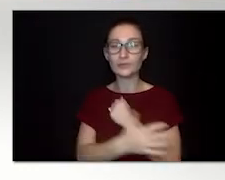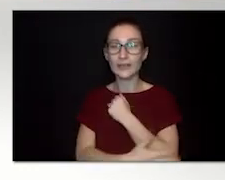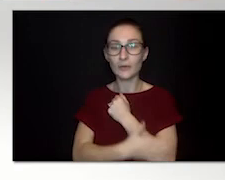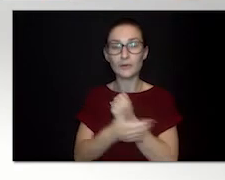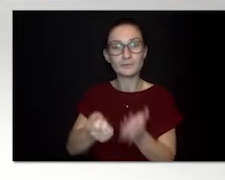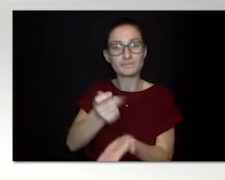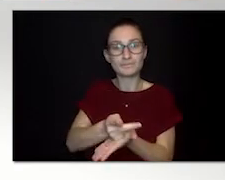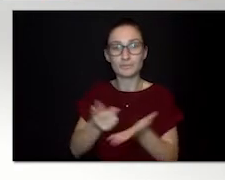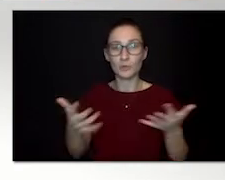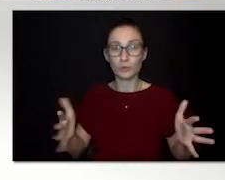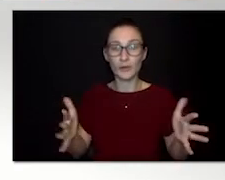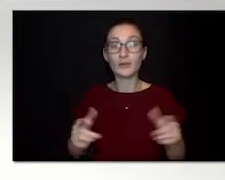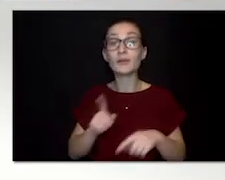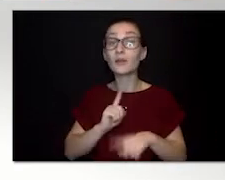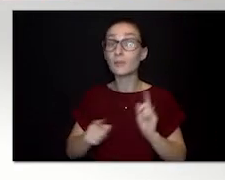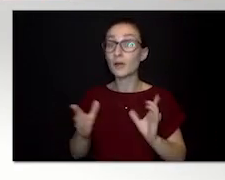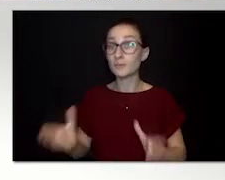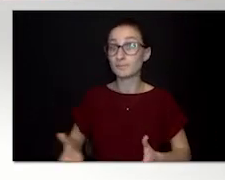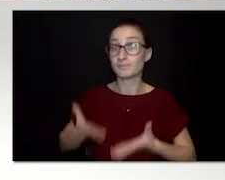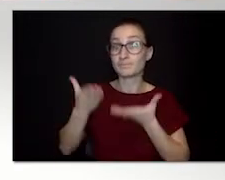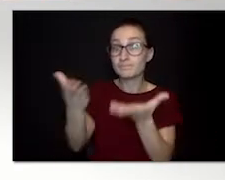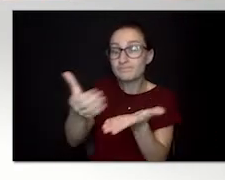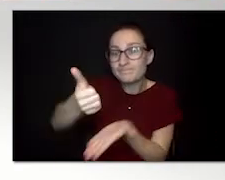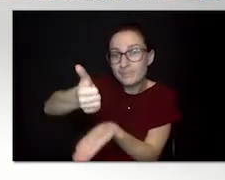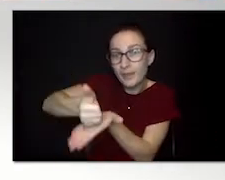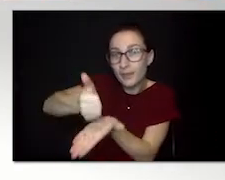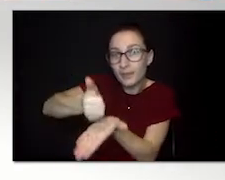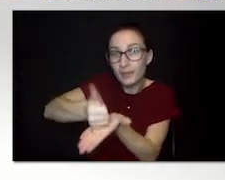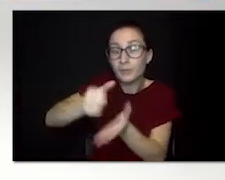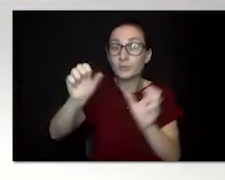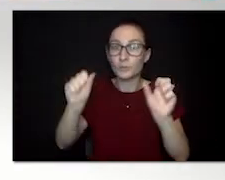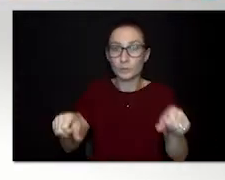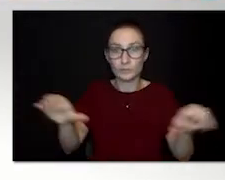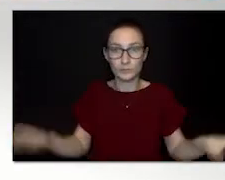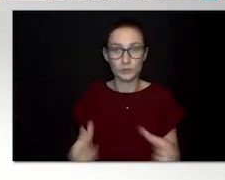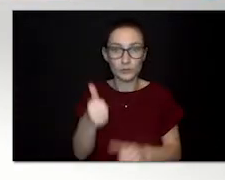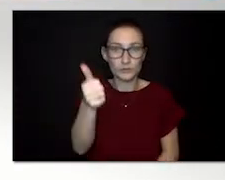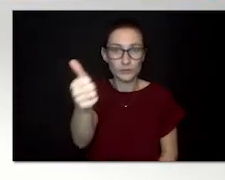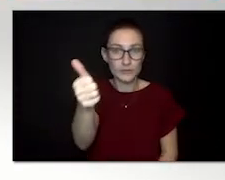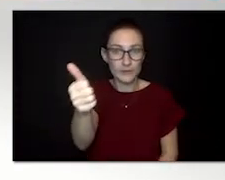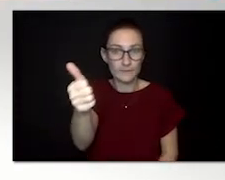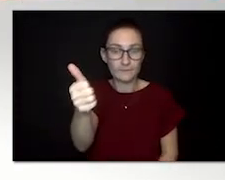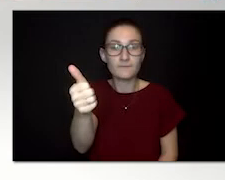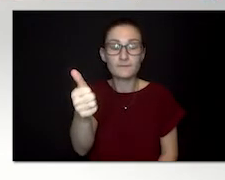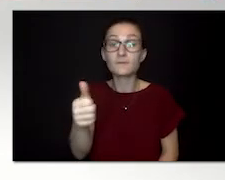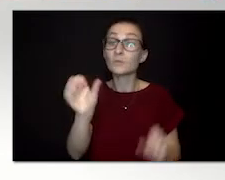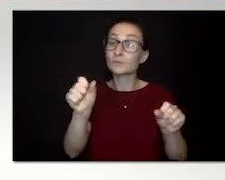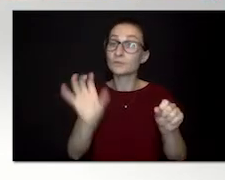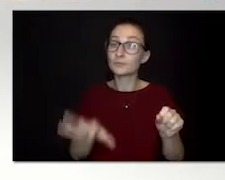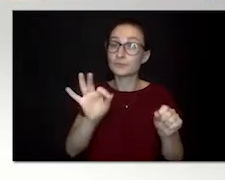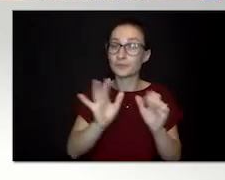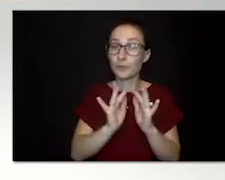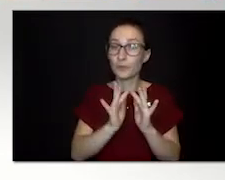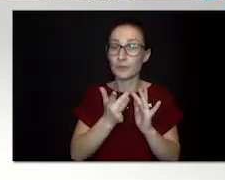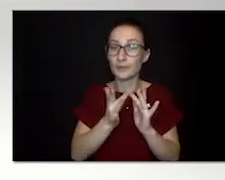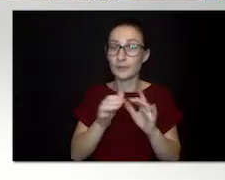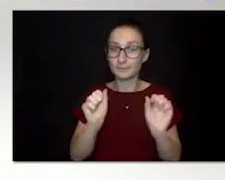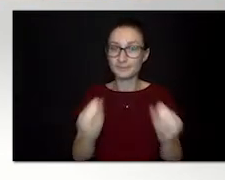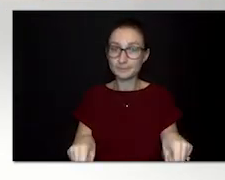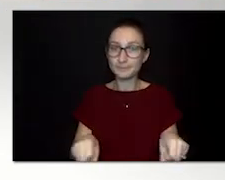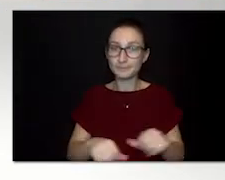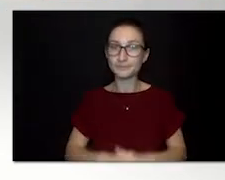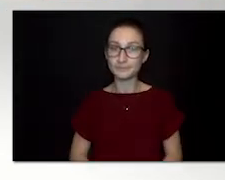try to assist the caregivers and parents with giving them the means to be able to do this themselves. And so those forms can be found